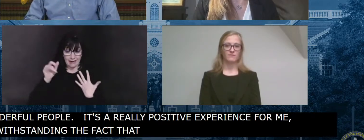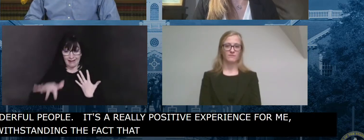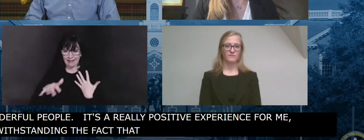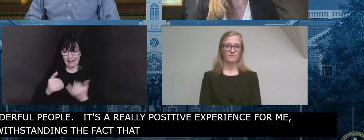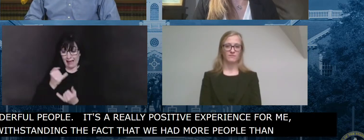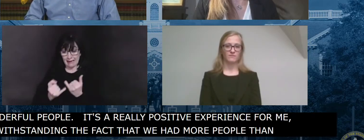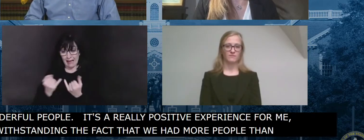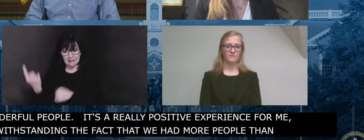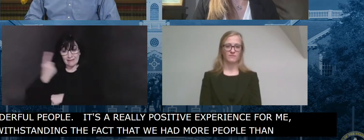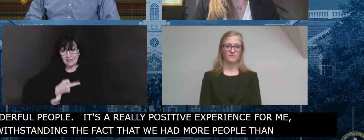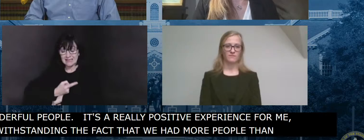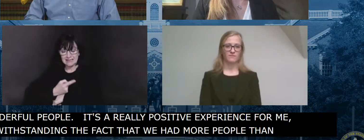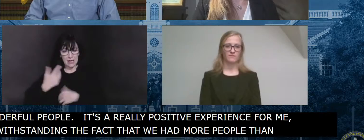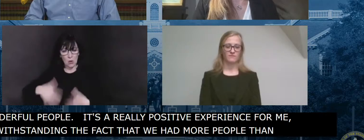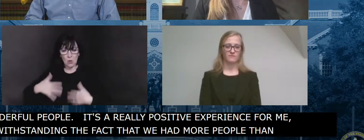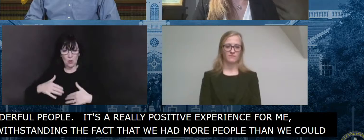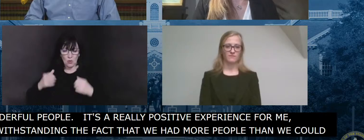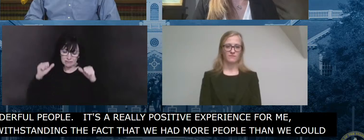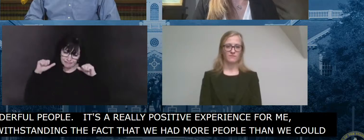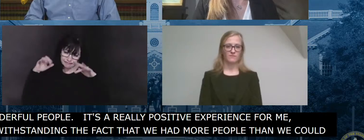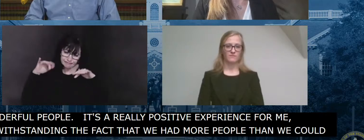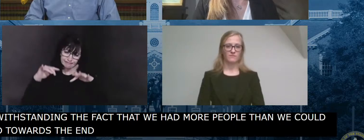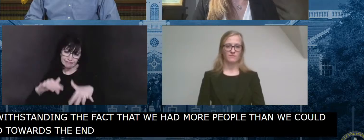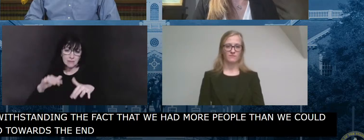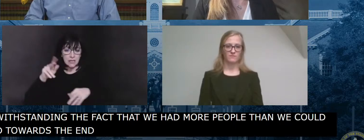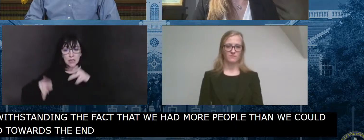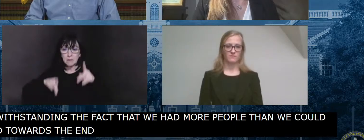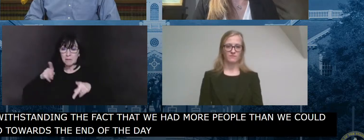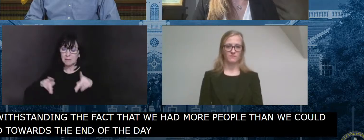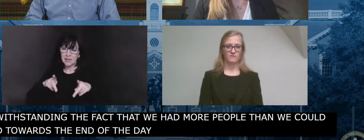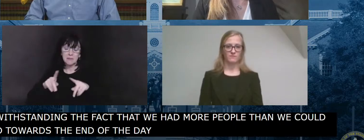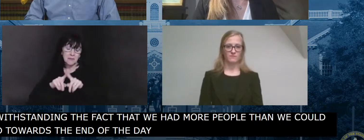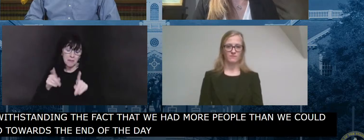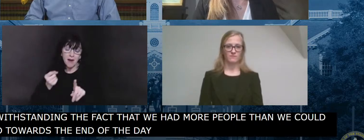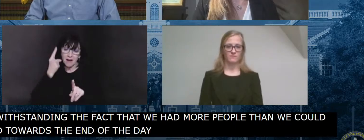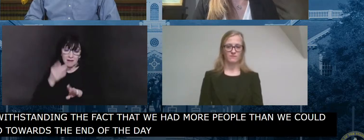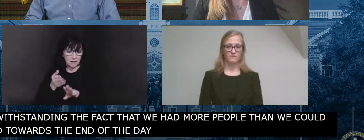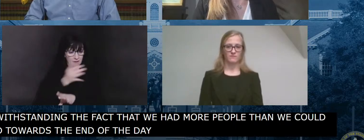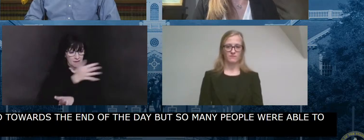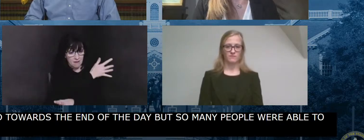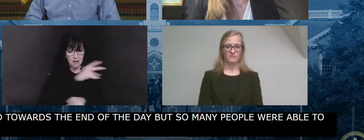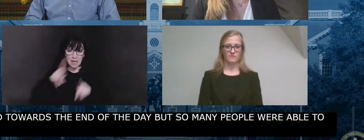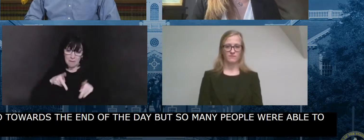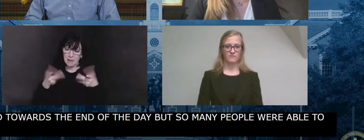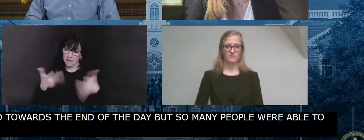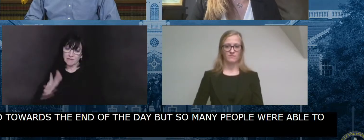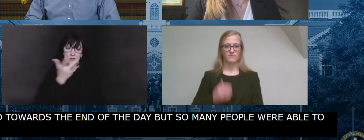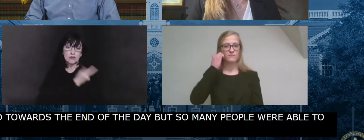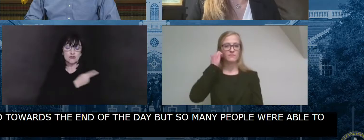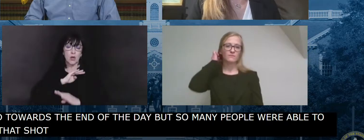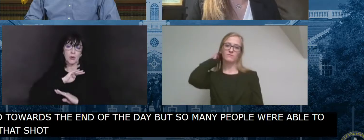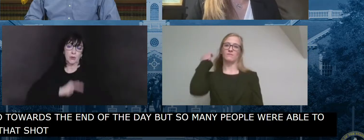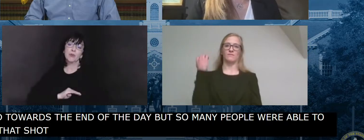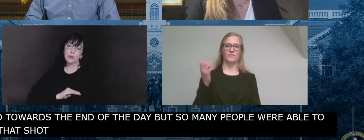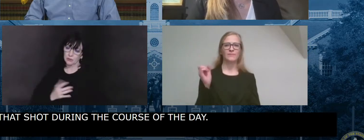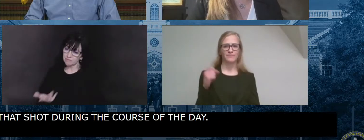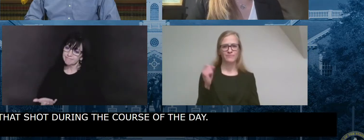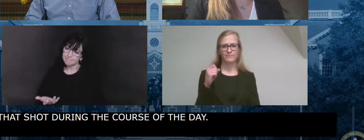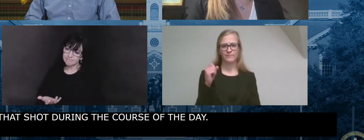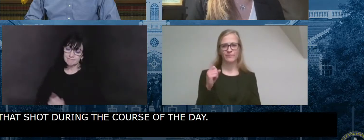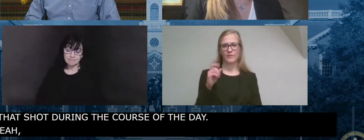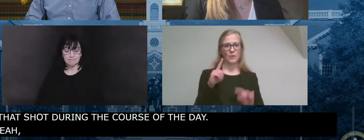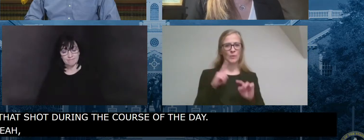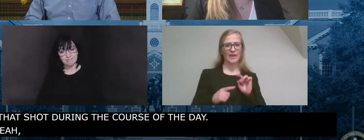the day. But so many people were able to get that shot during the course of the day. Yeah, I mean, we can't run